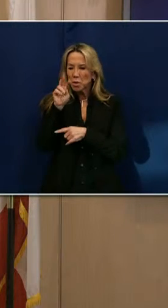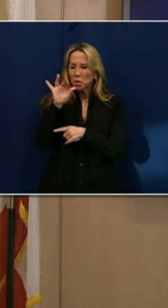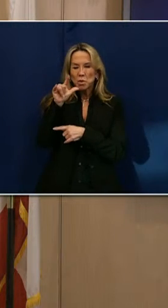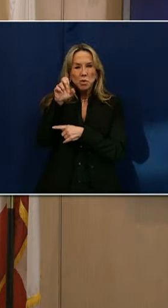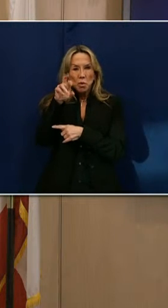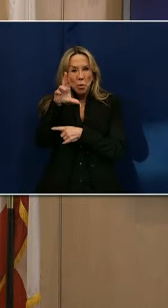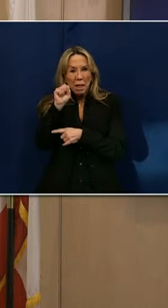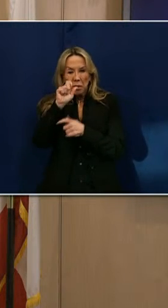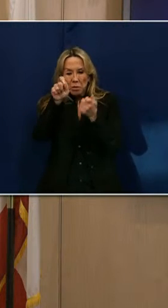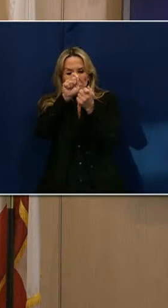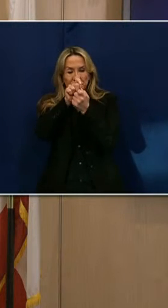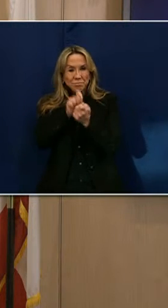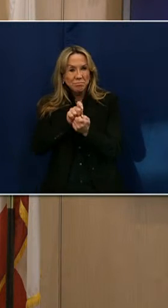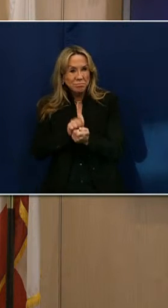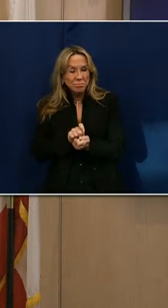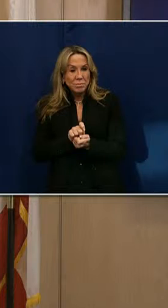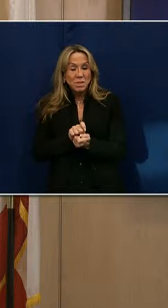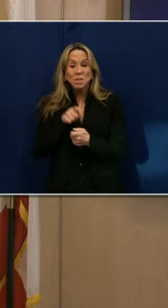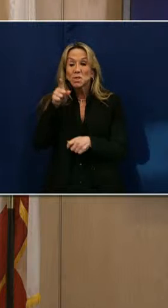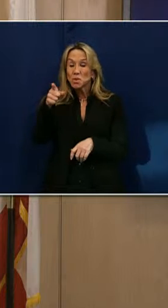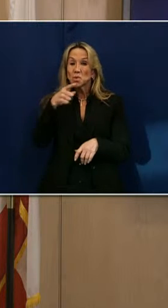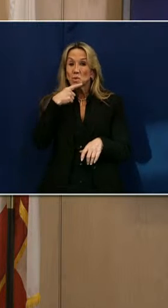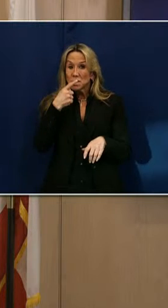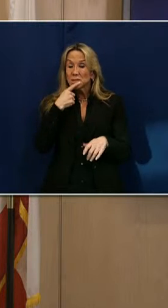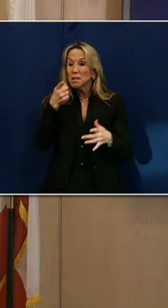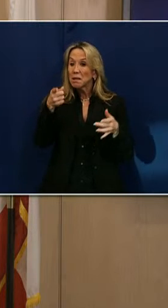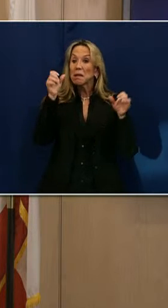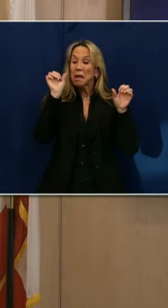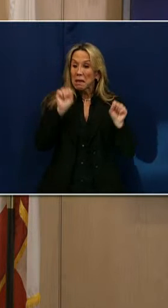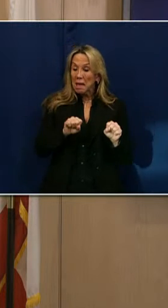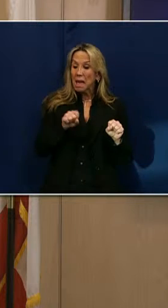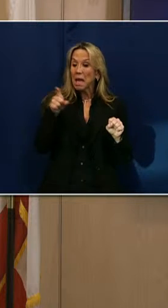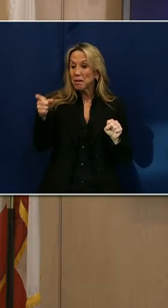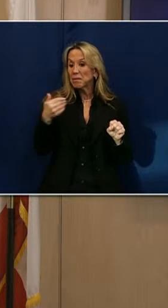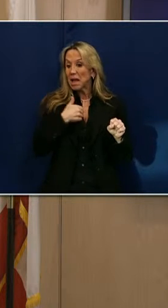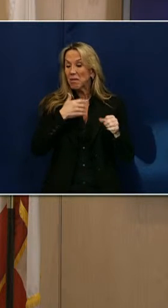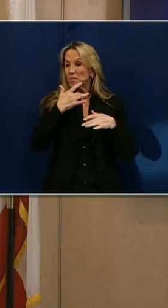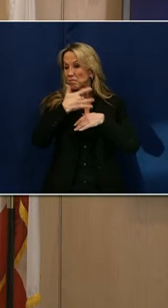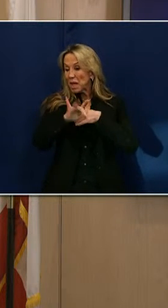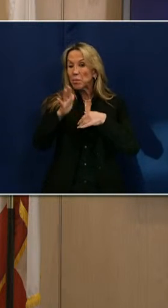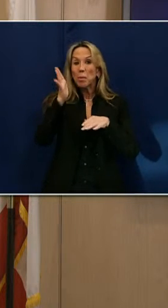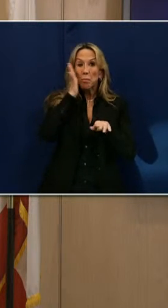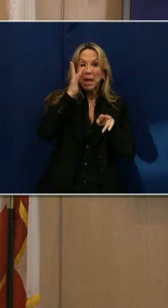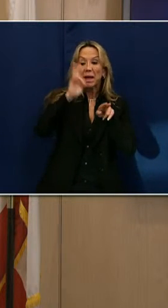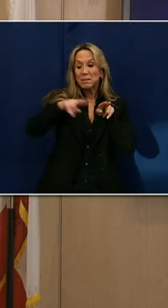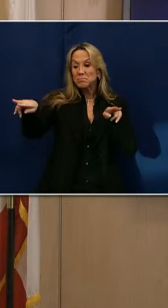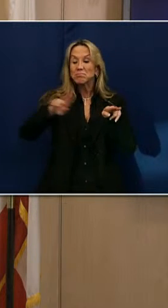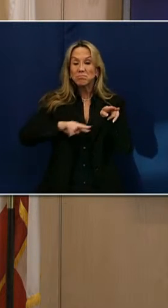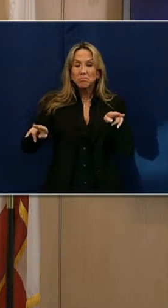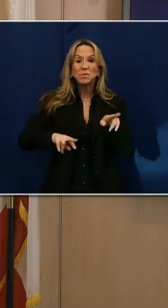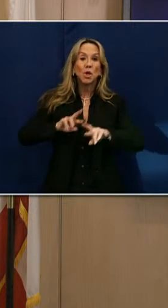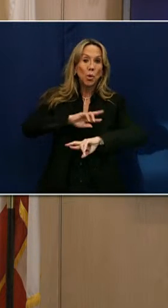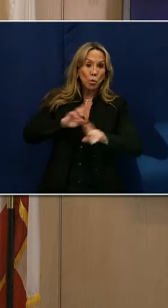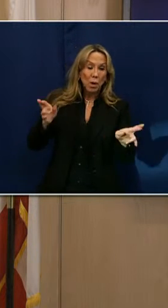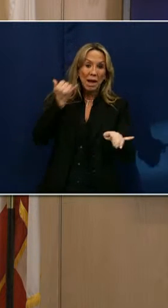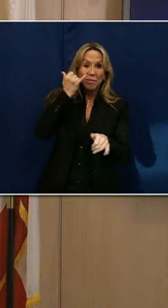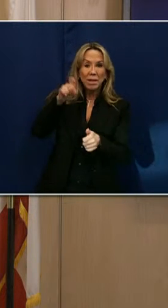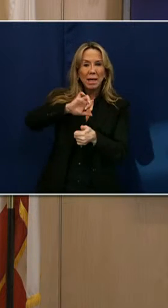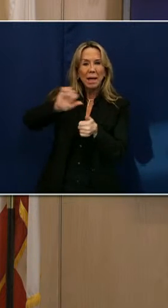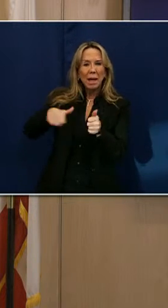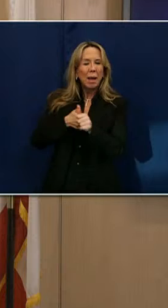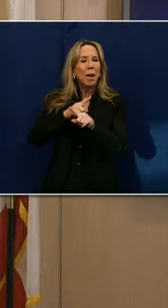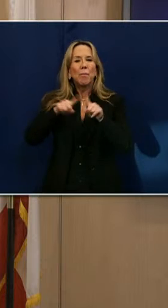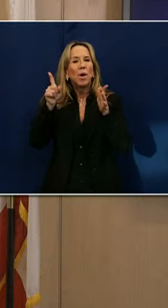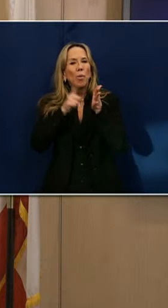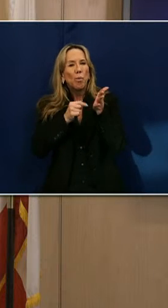know that they mentioned that they do have those available 202 beds set up, ready to go, but we're just wondering what the